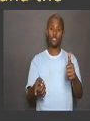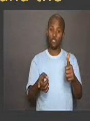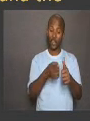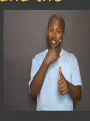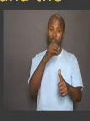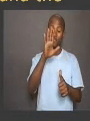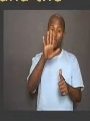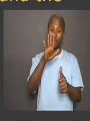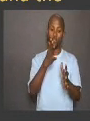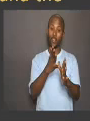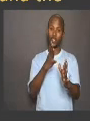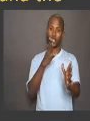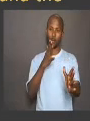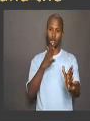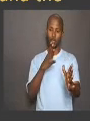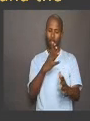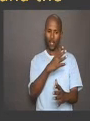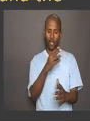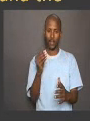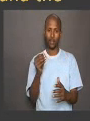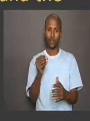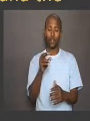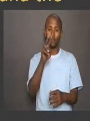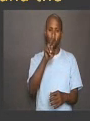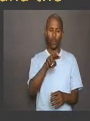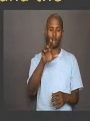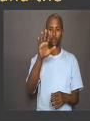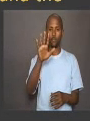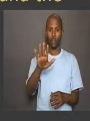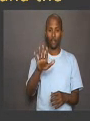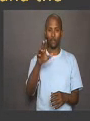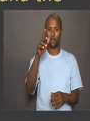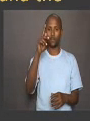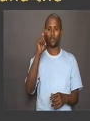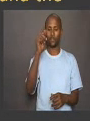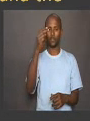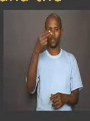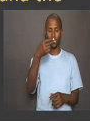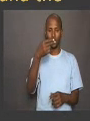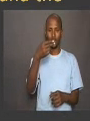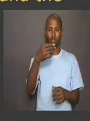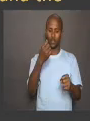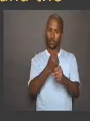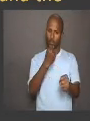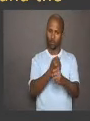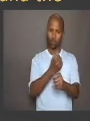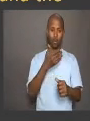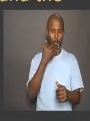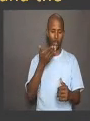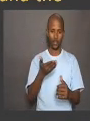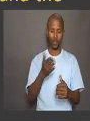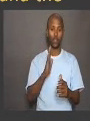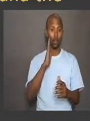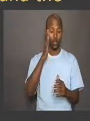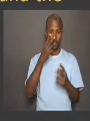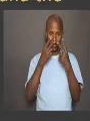terms and the 25th term. Do your best. I will see you in